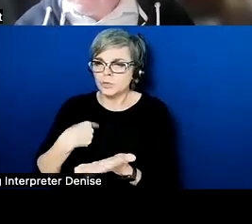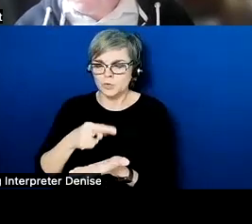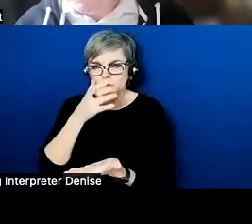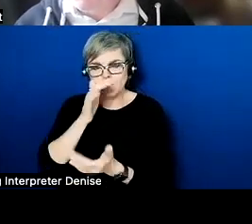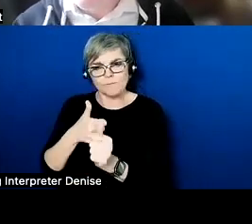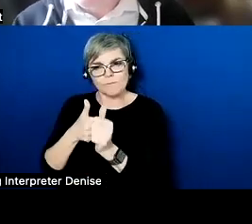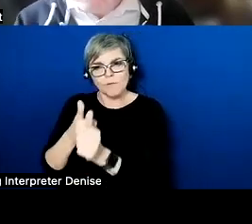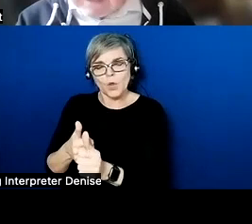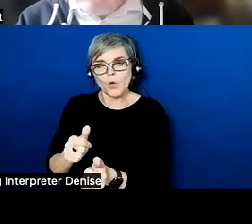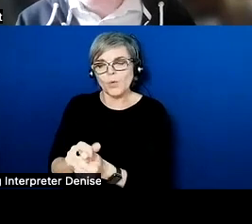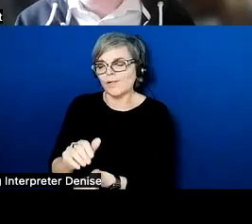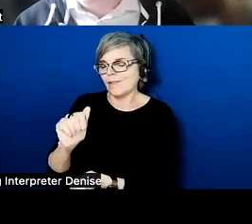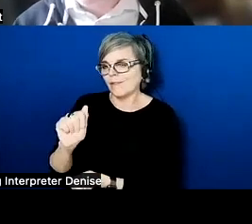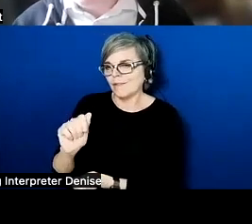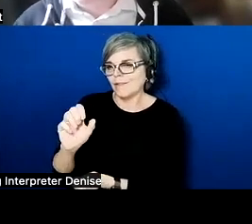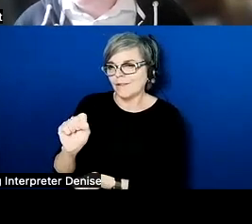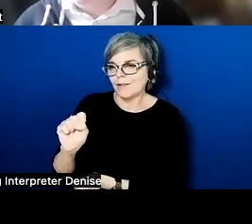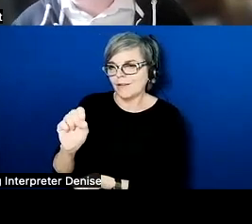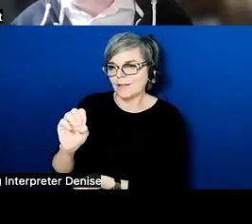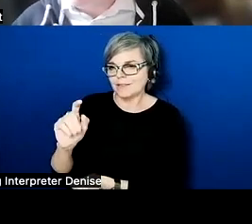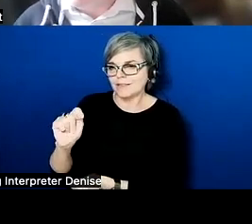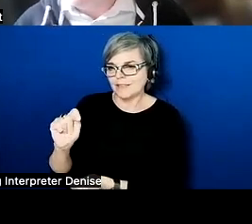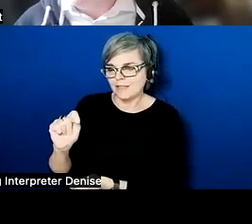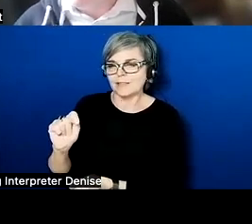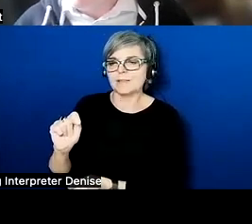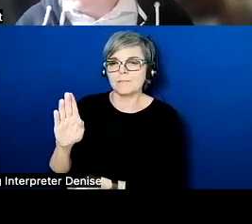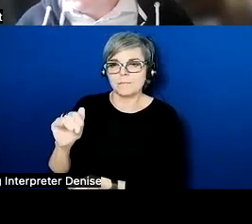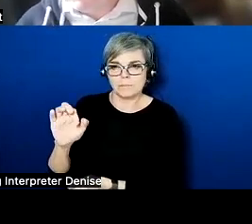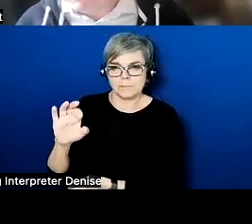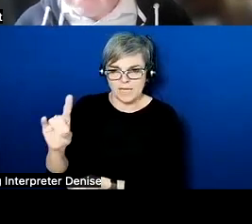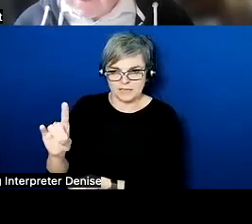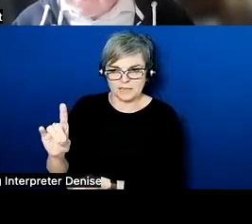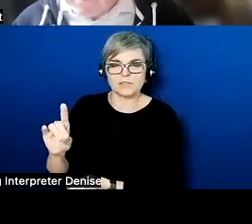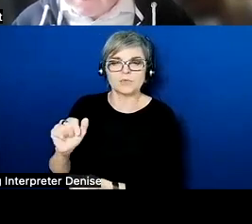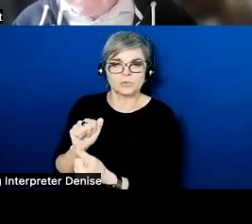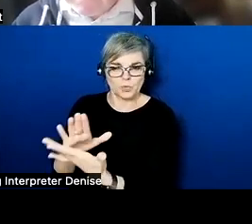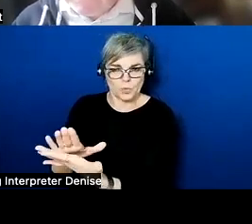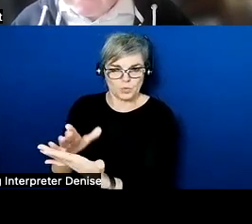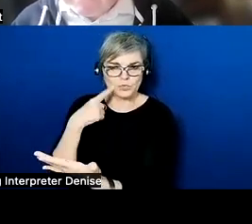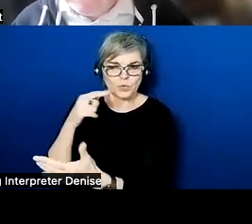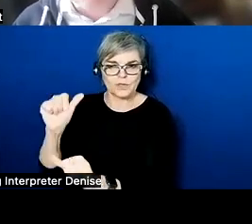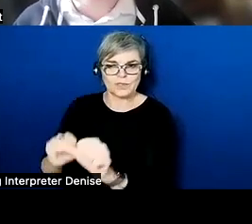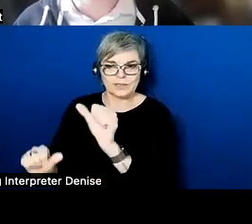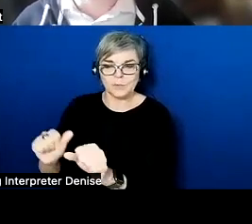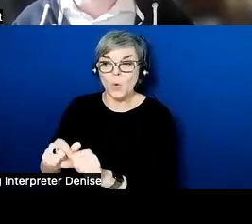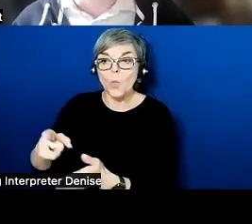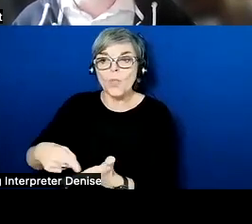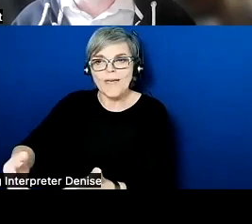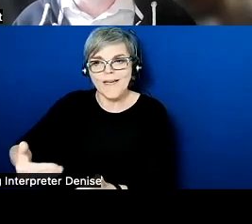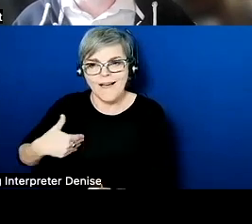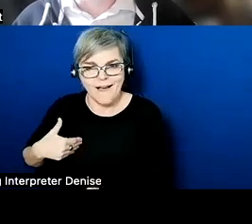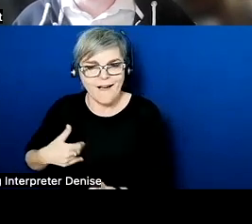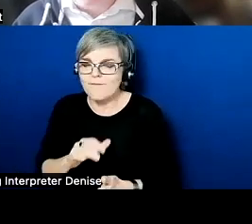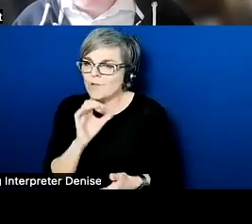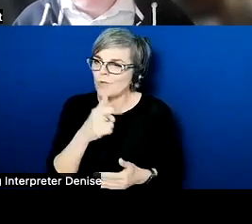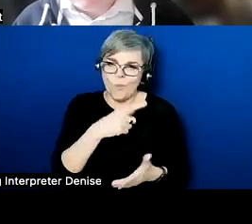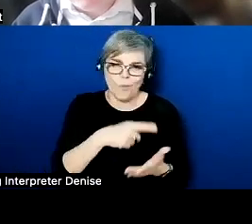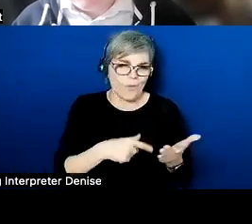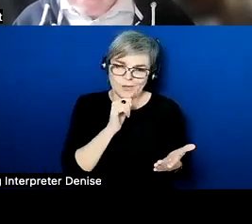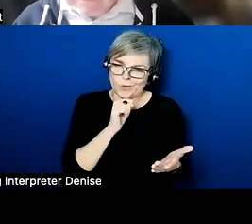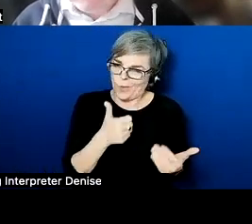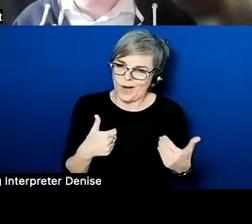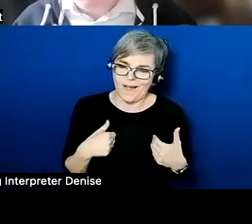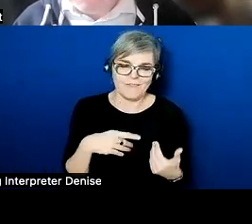as opposed to deficit-based approaches to assessment. So instead of trying to find all the things that a